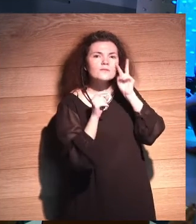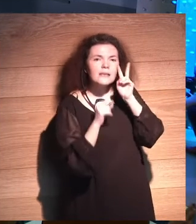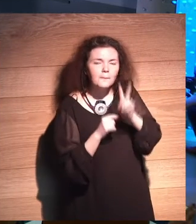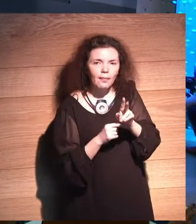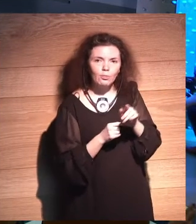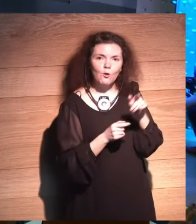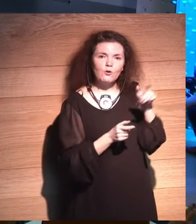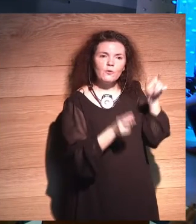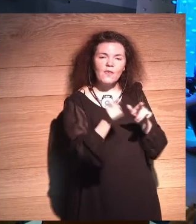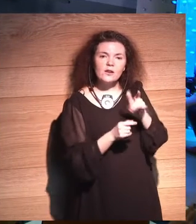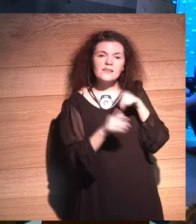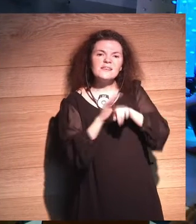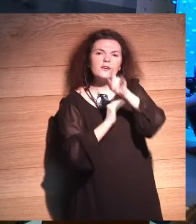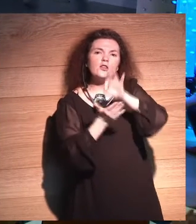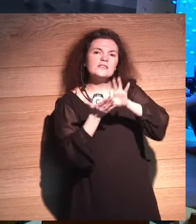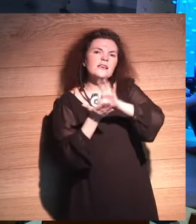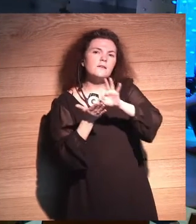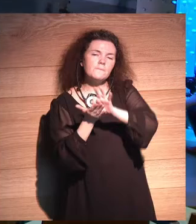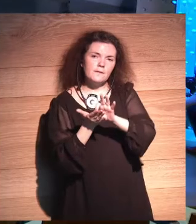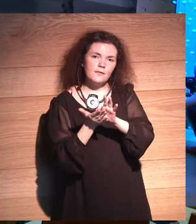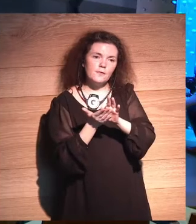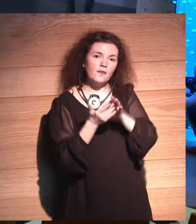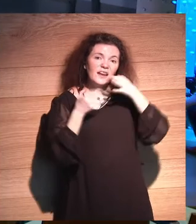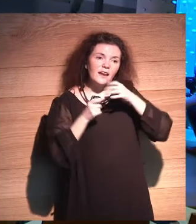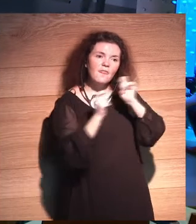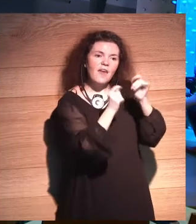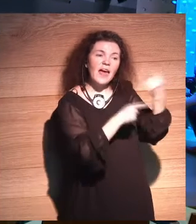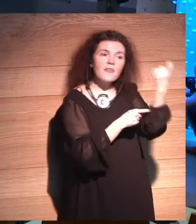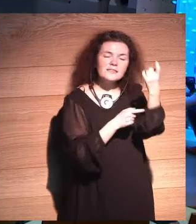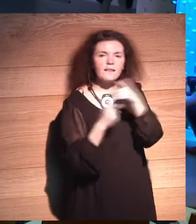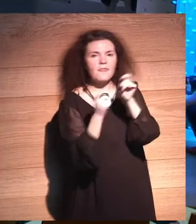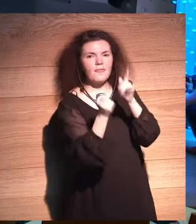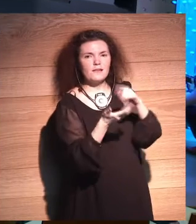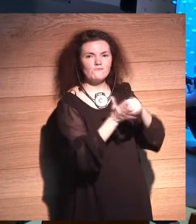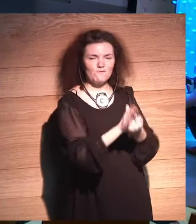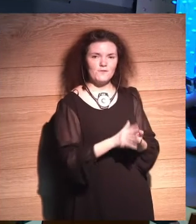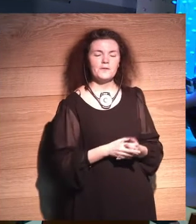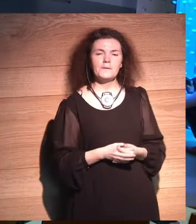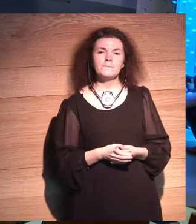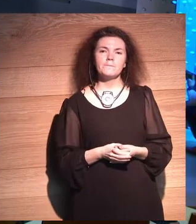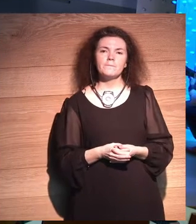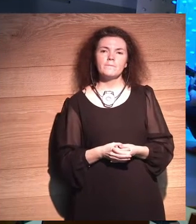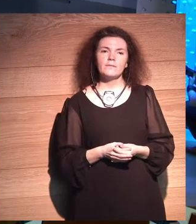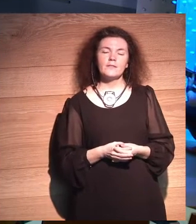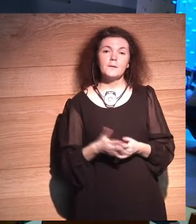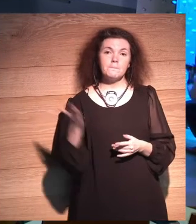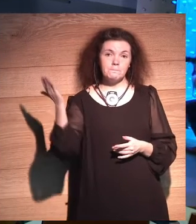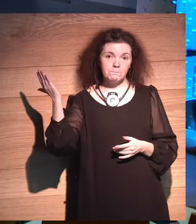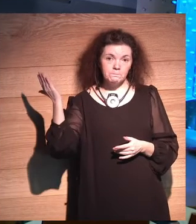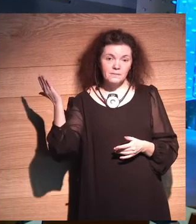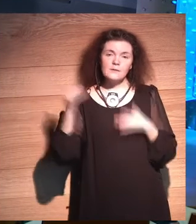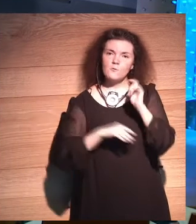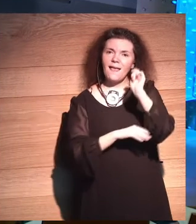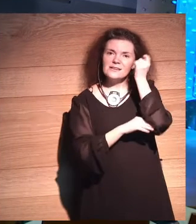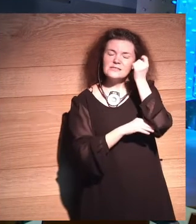developing services for citizens that actually meet their needs. Now, MindLab has been, in some ways, a success and a failure. They've